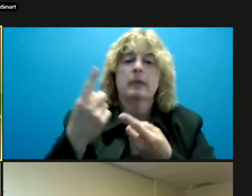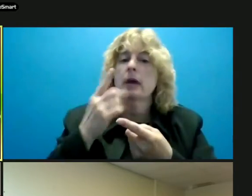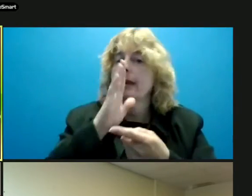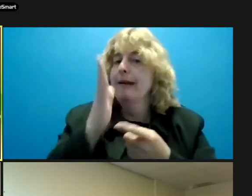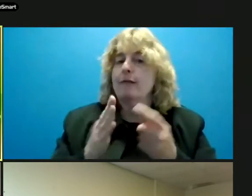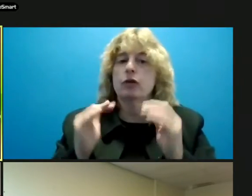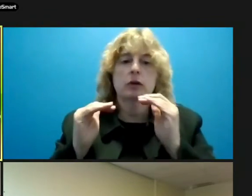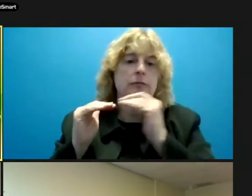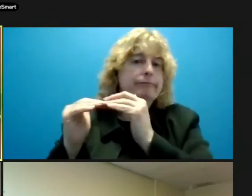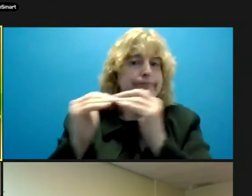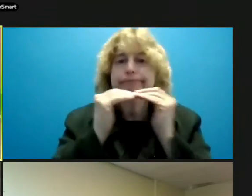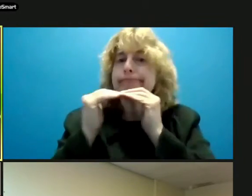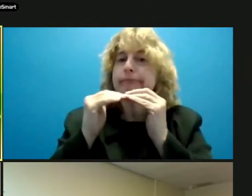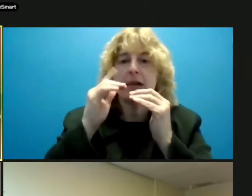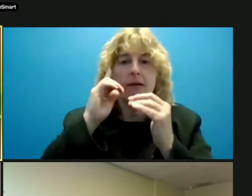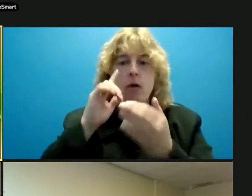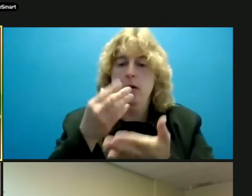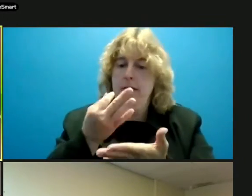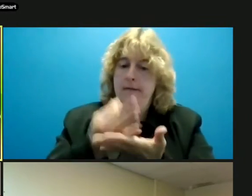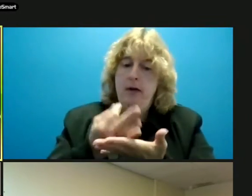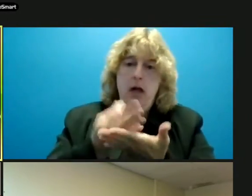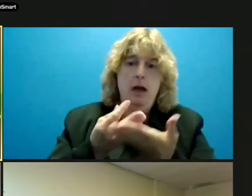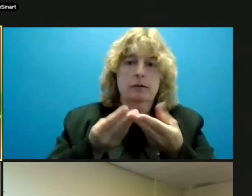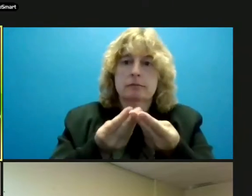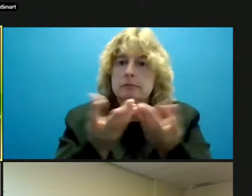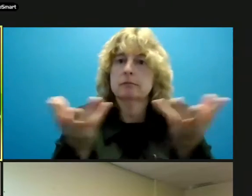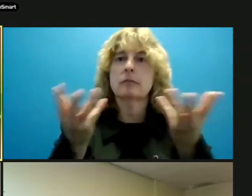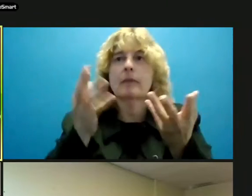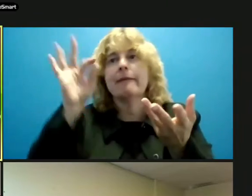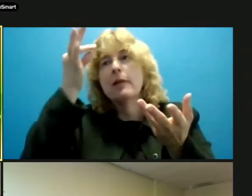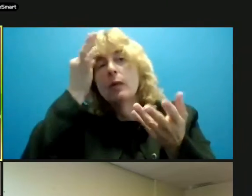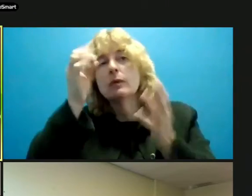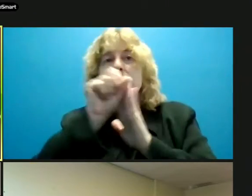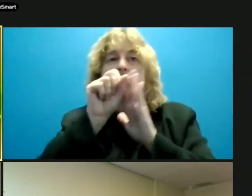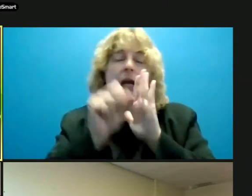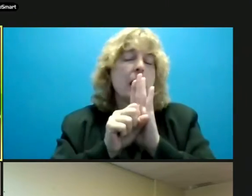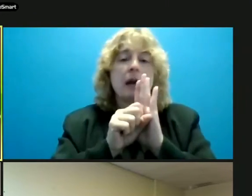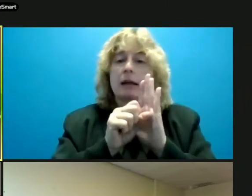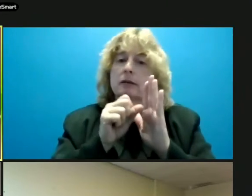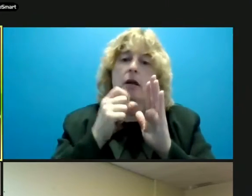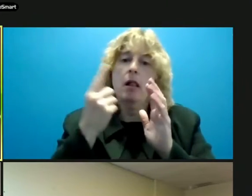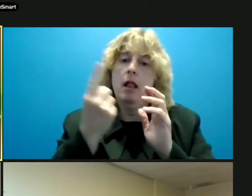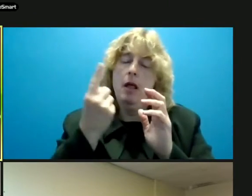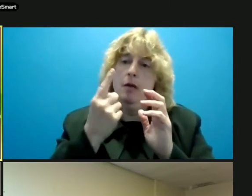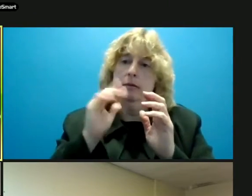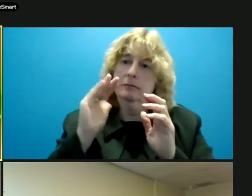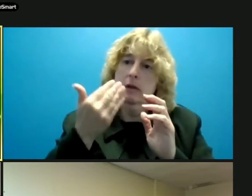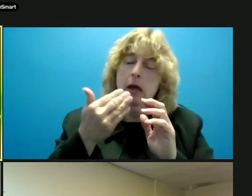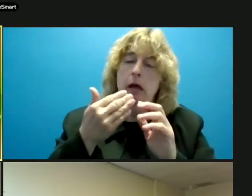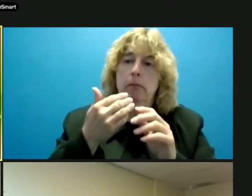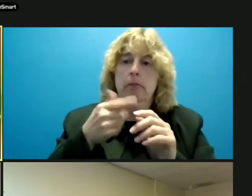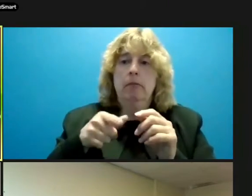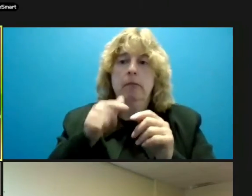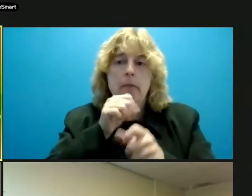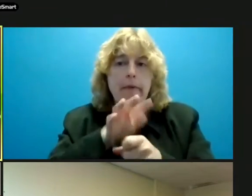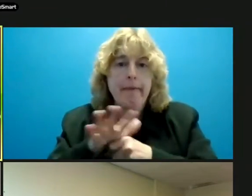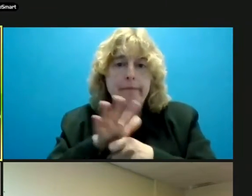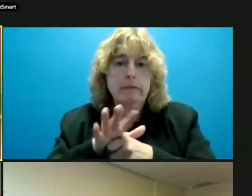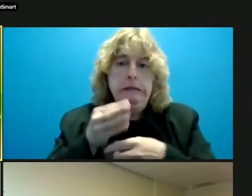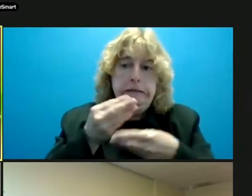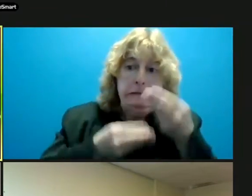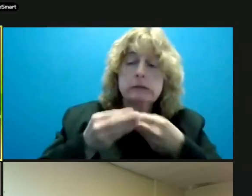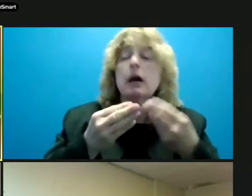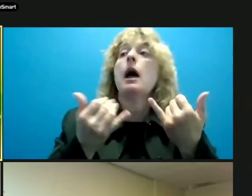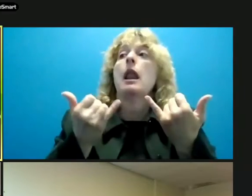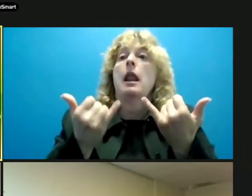state, and certainly to communities like Detroit. But we now are in the process of looking at budgets and budget opportunities.